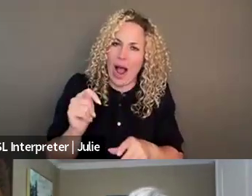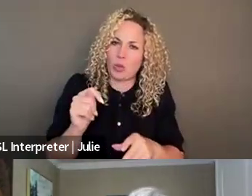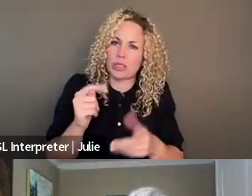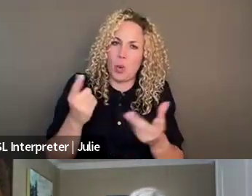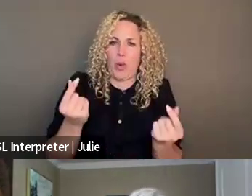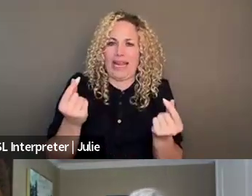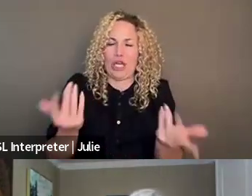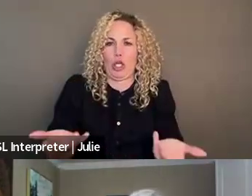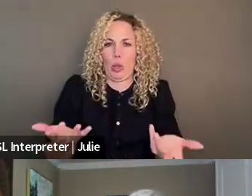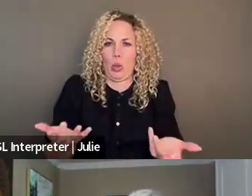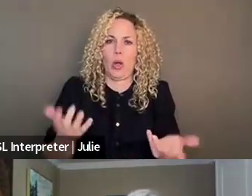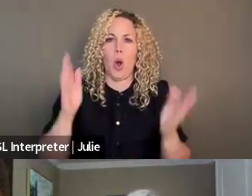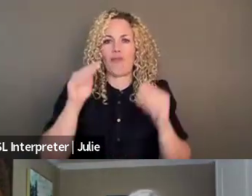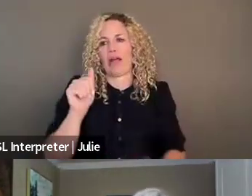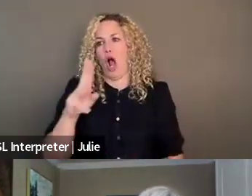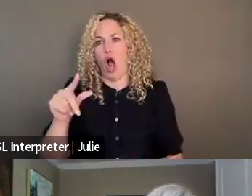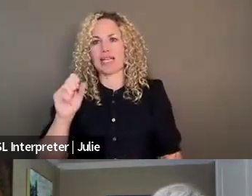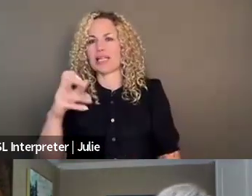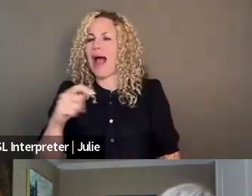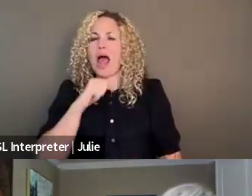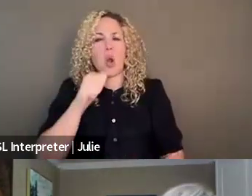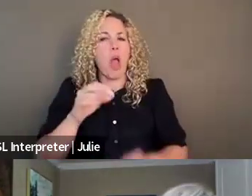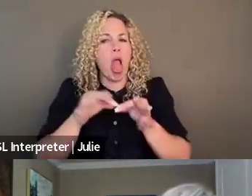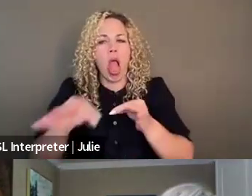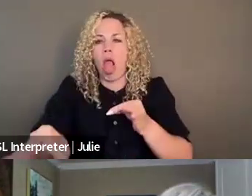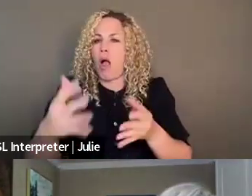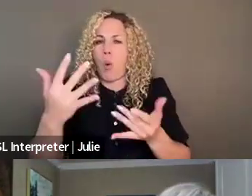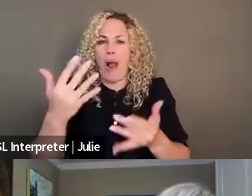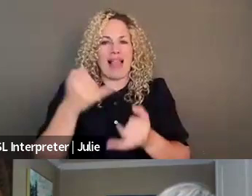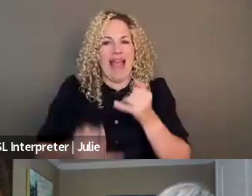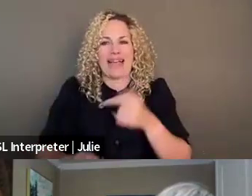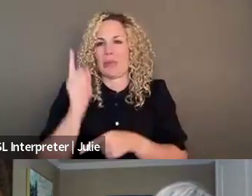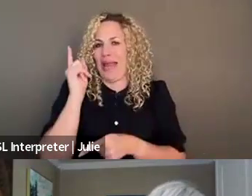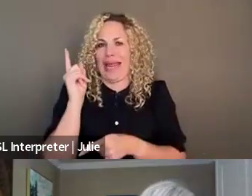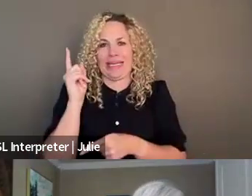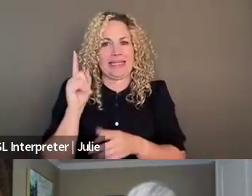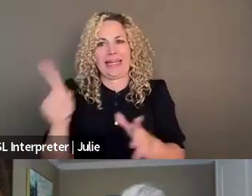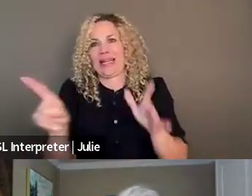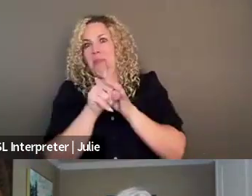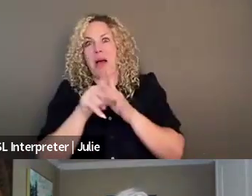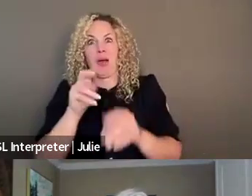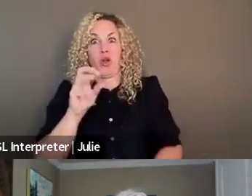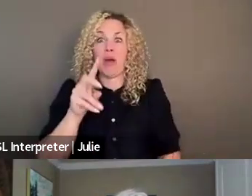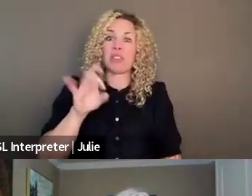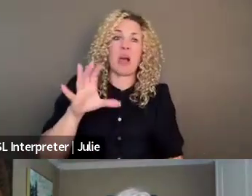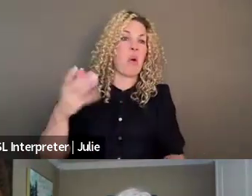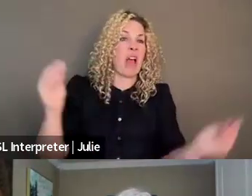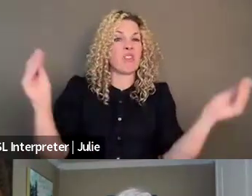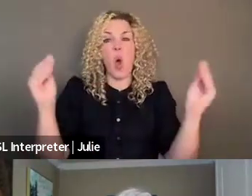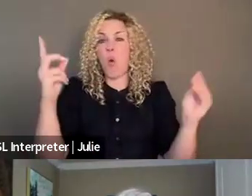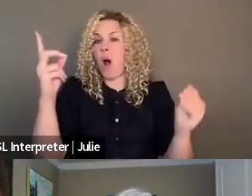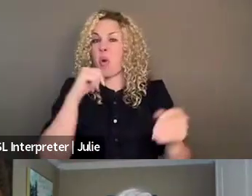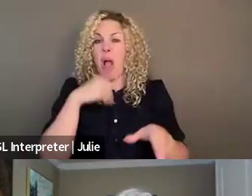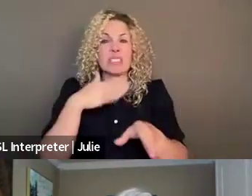figured out here, hopefully in like August, September. I do not want to, let's not try to be surprised about things in November, December, and trying to like